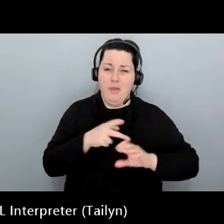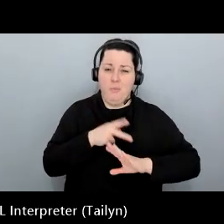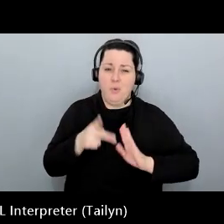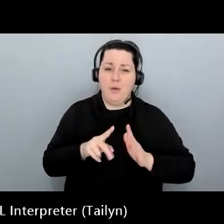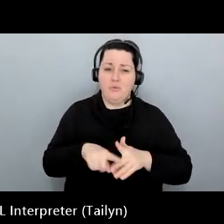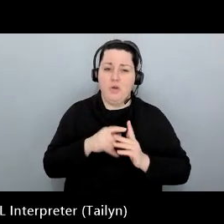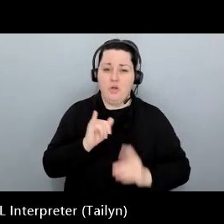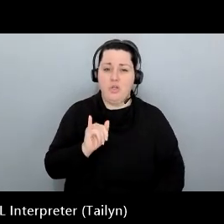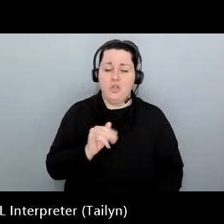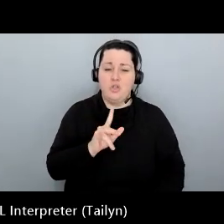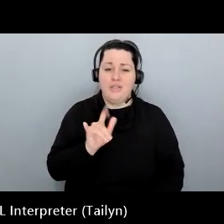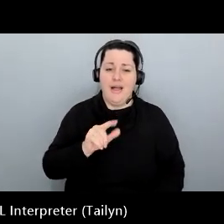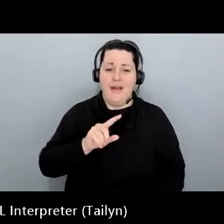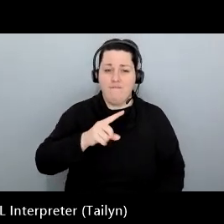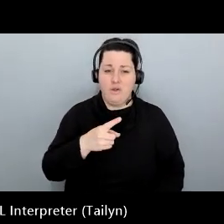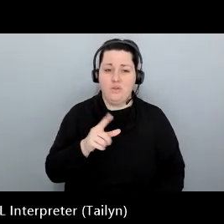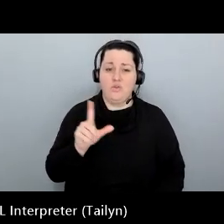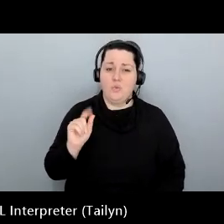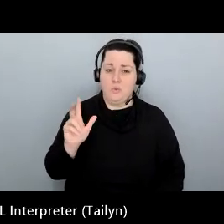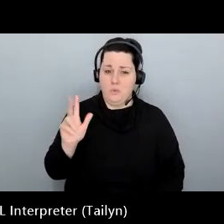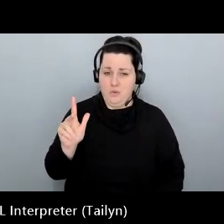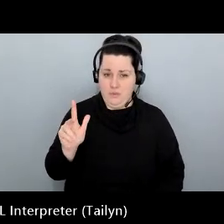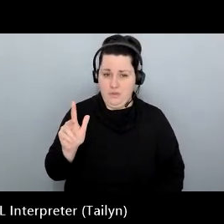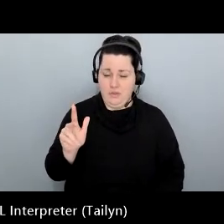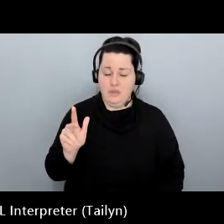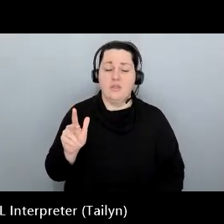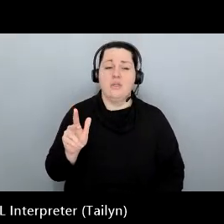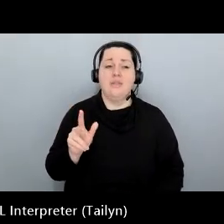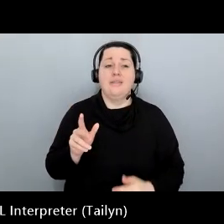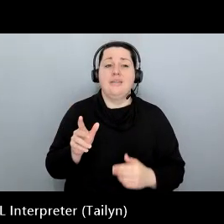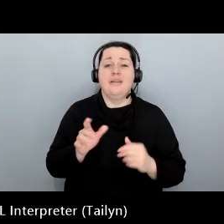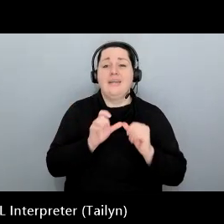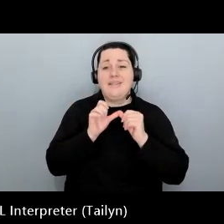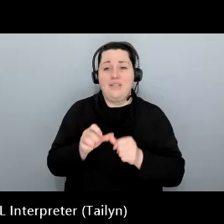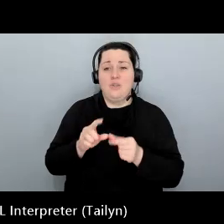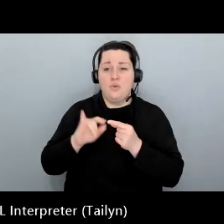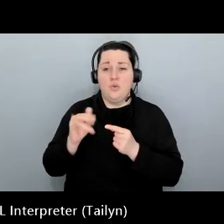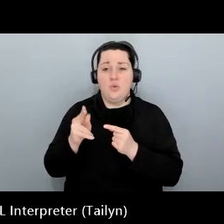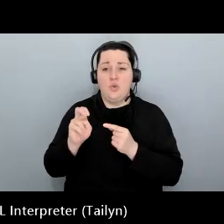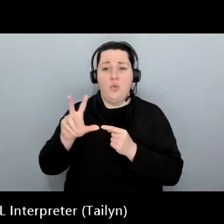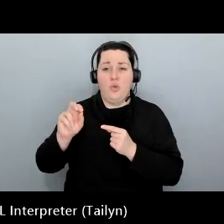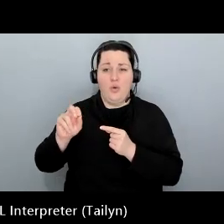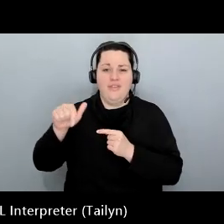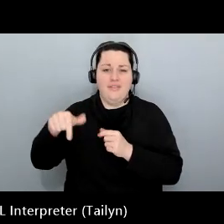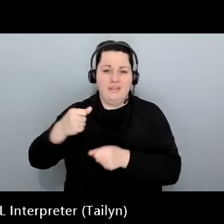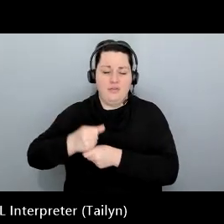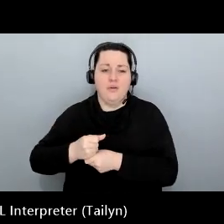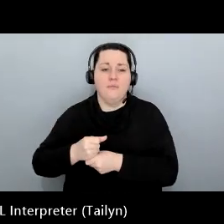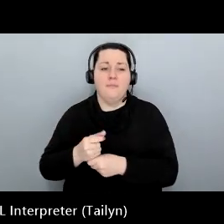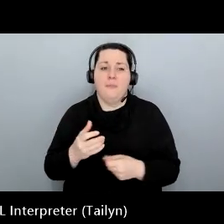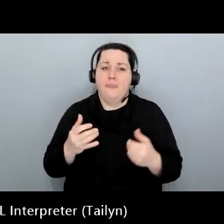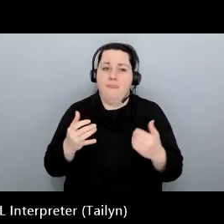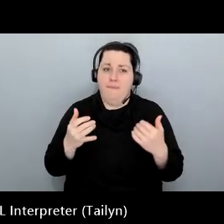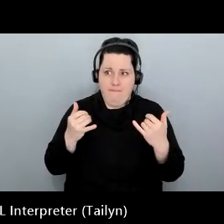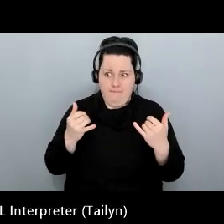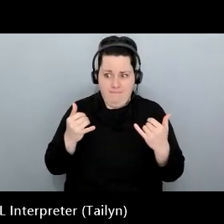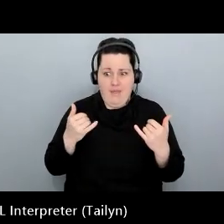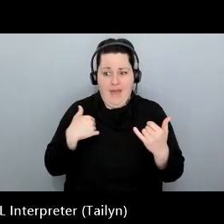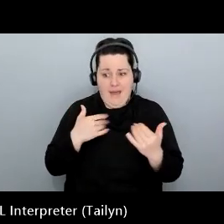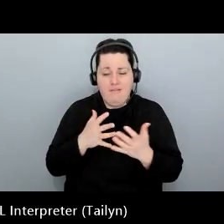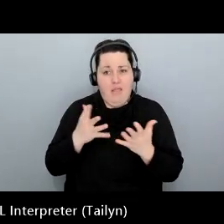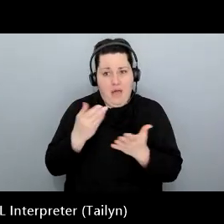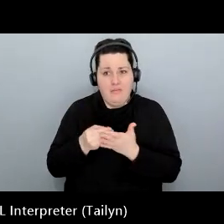July 1st, 2023, and technically goes through June 30th of this year. But being that we have quite a bit of money in excess,